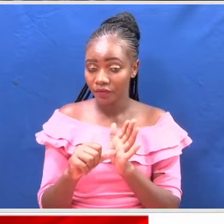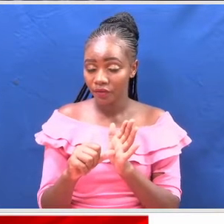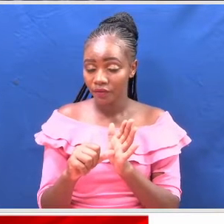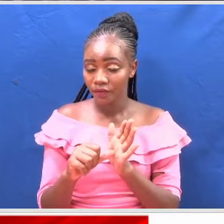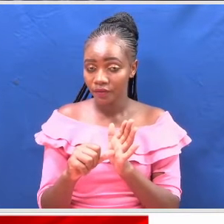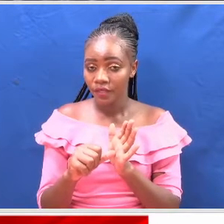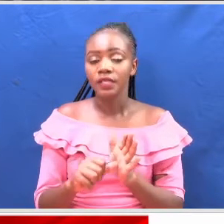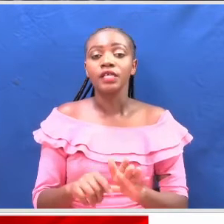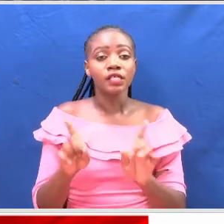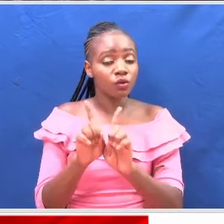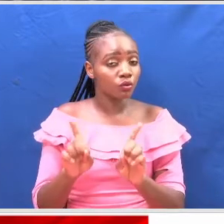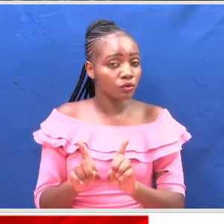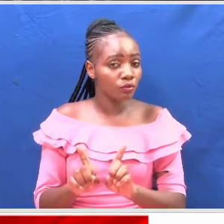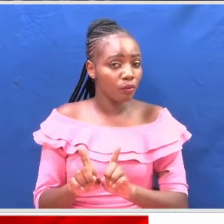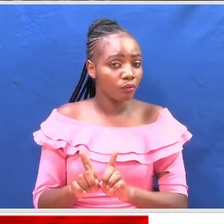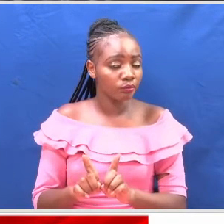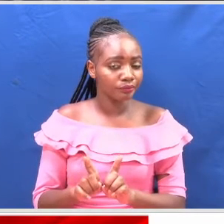breaker.